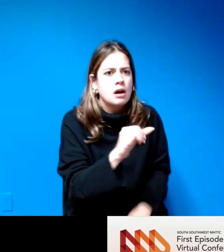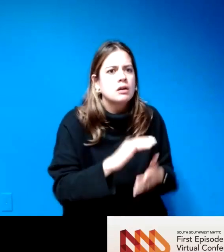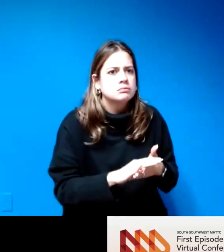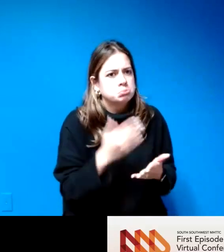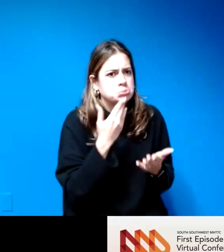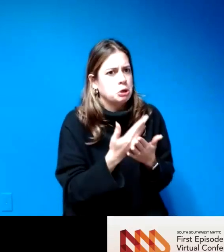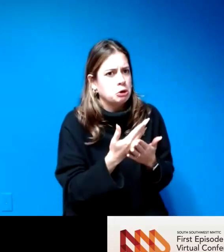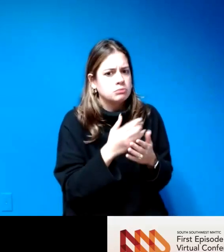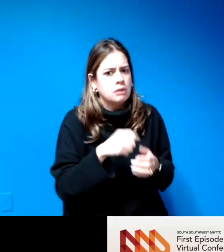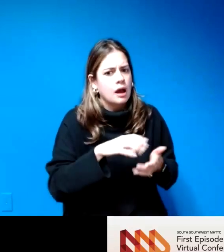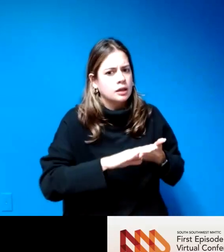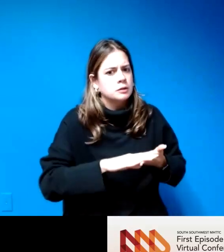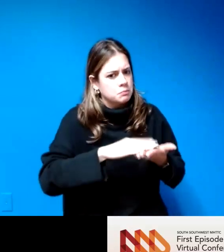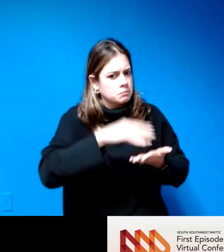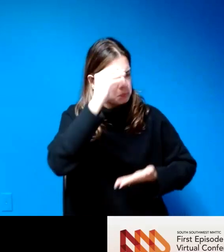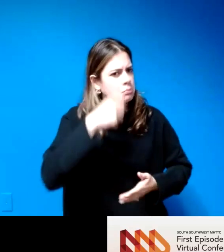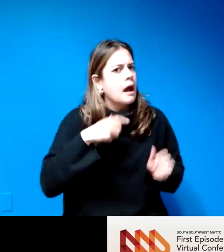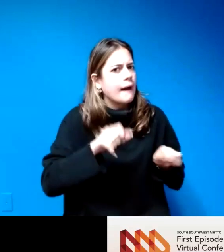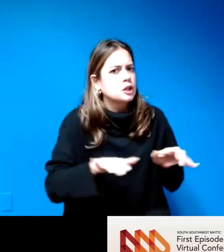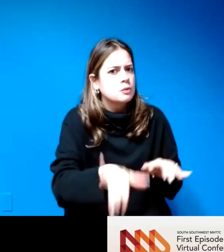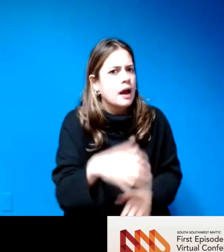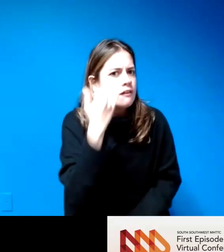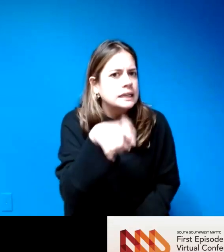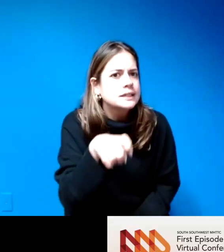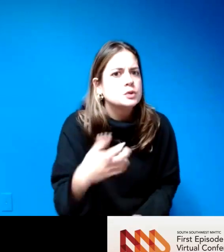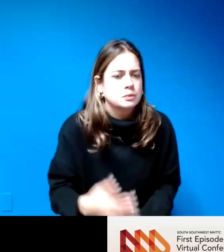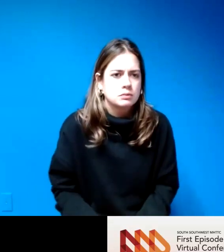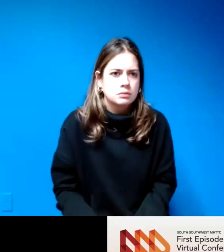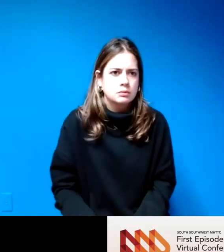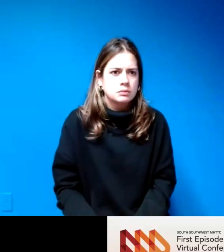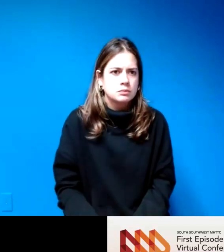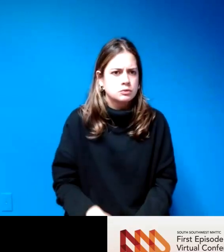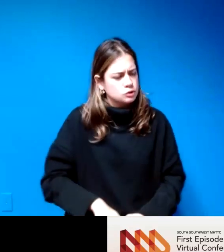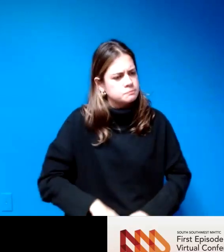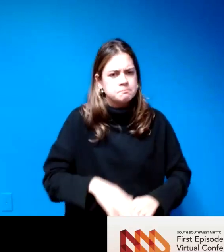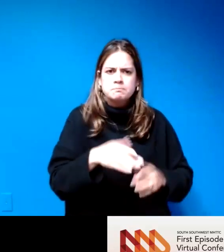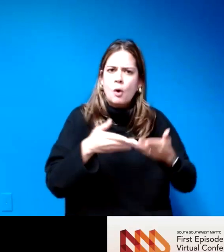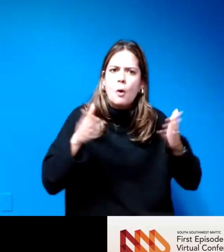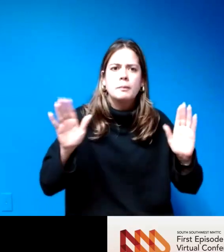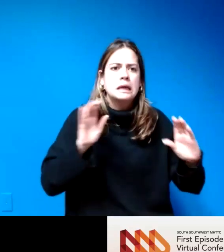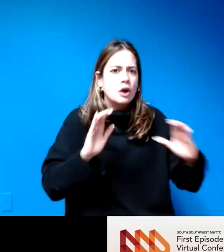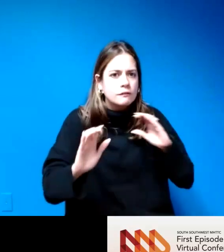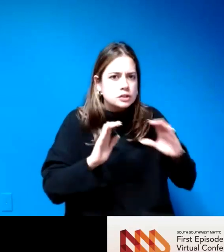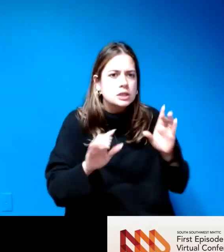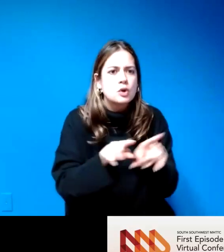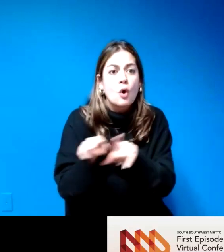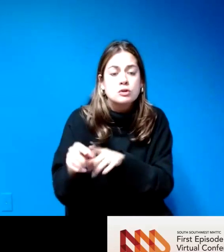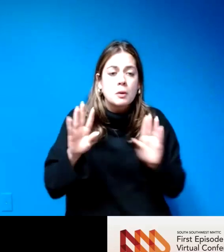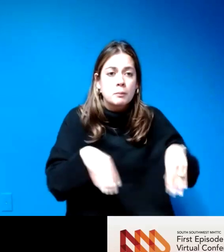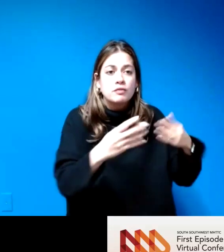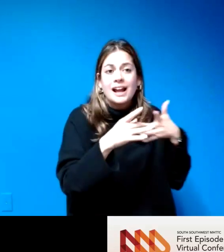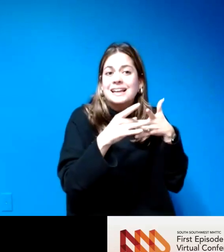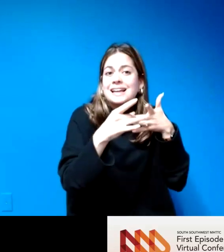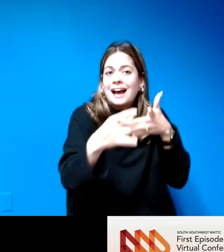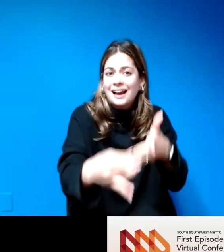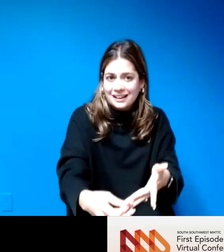do. So making it part of a conversation, but also providing a guide of how